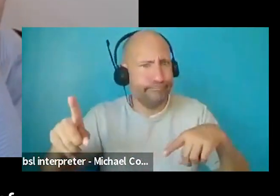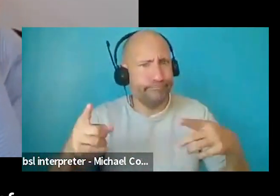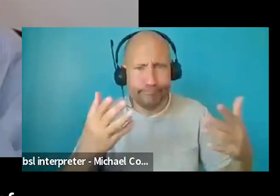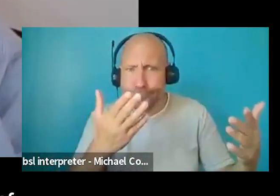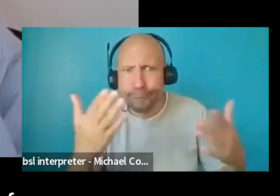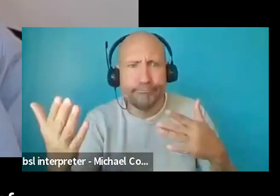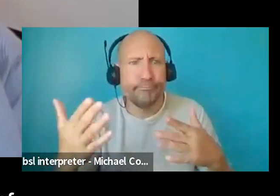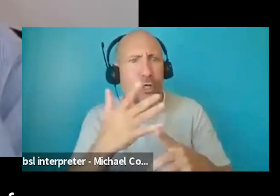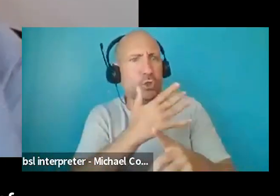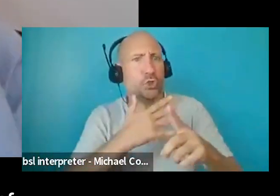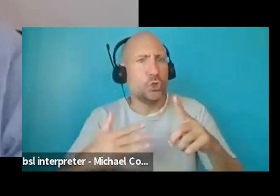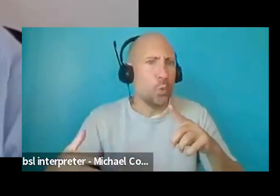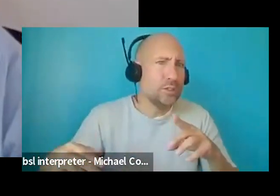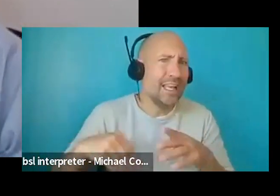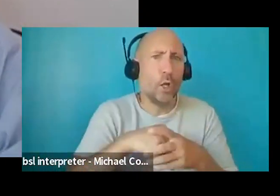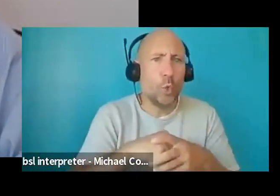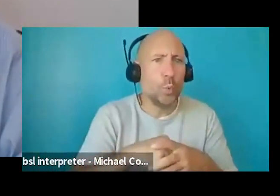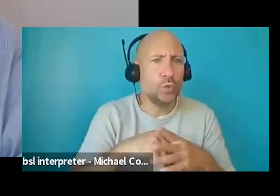social inclusion projects,